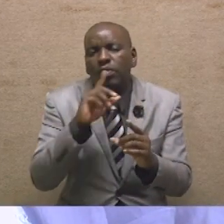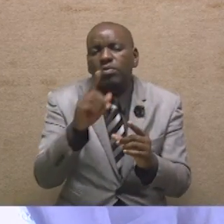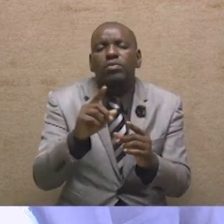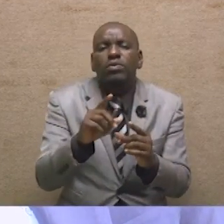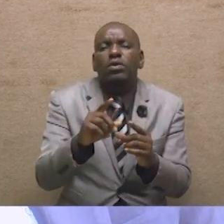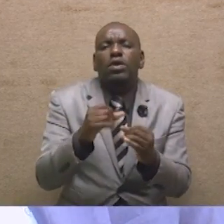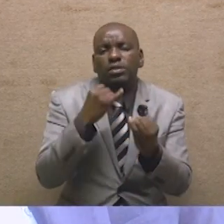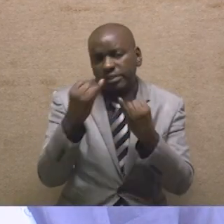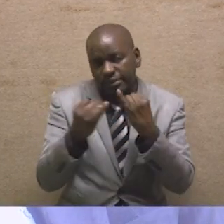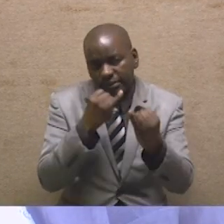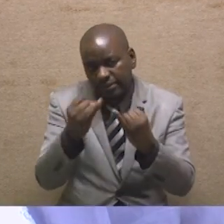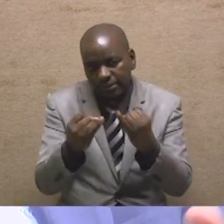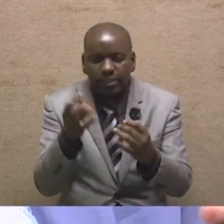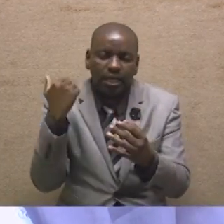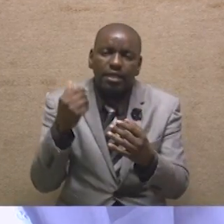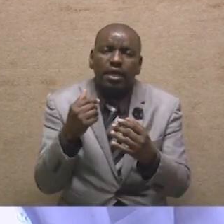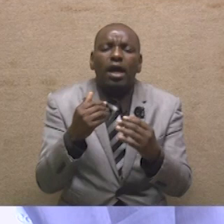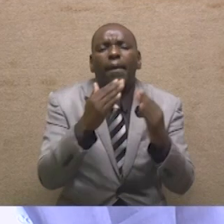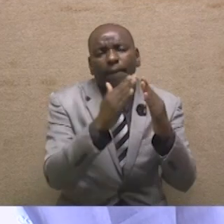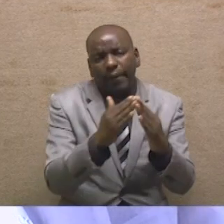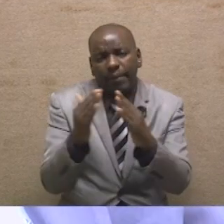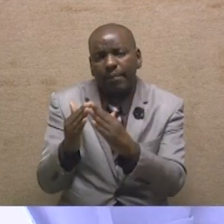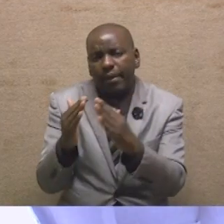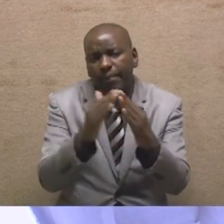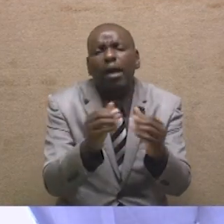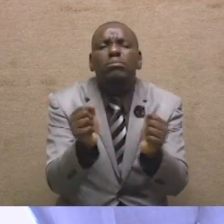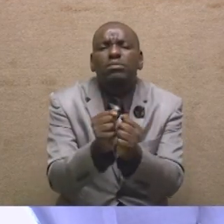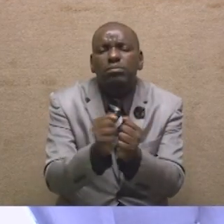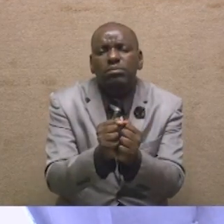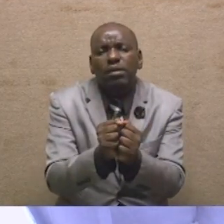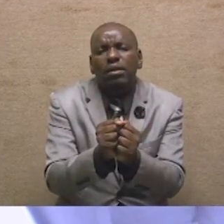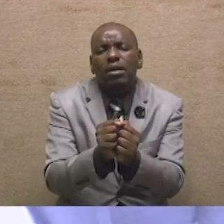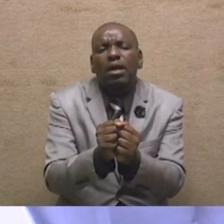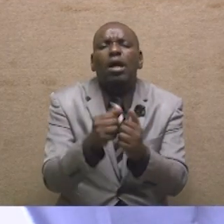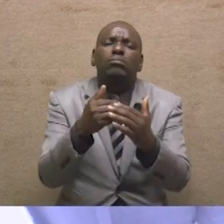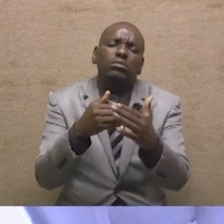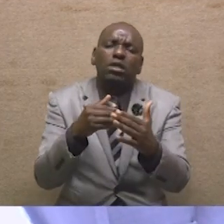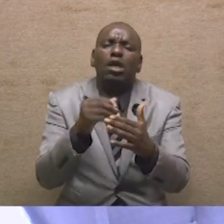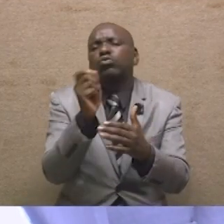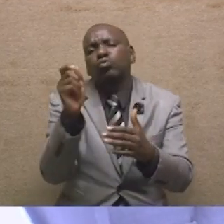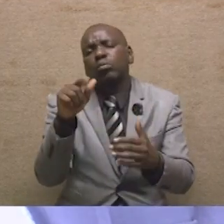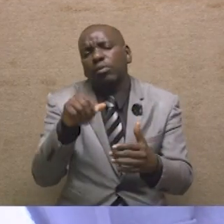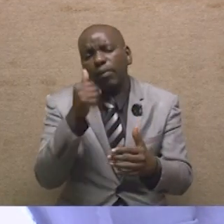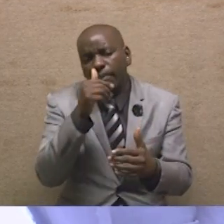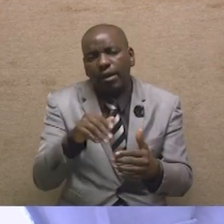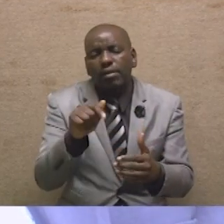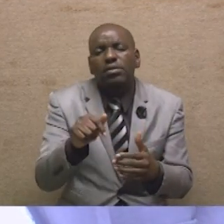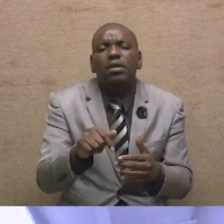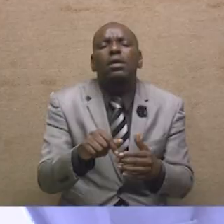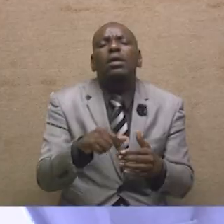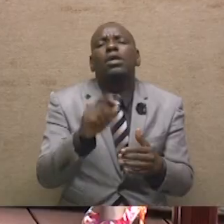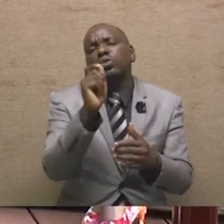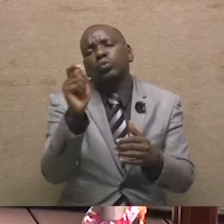registration. Yeah. And so this is what you were describing as the mushrooms of mushrooming of backyard